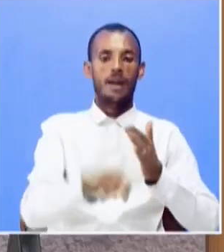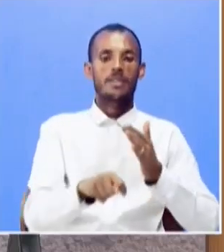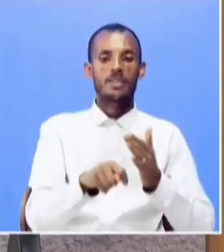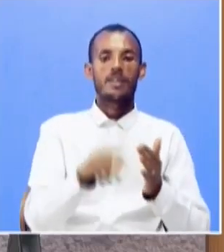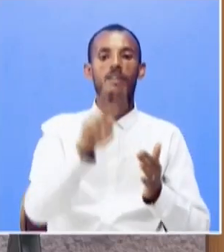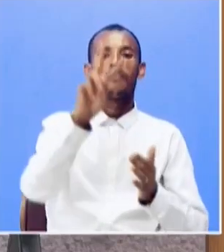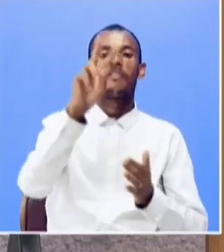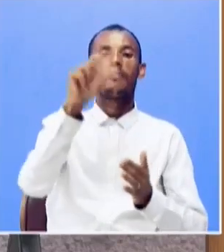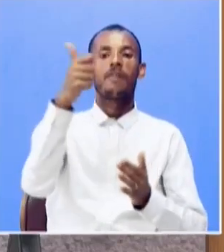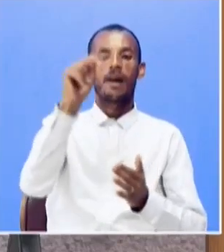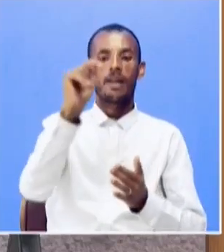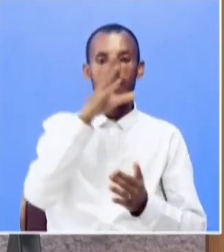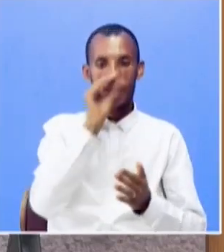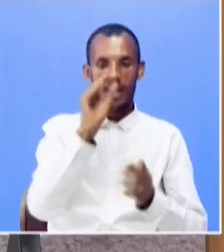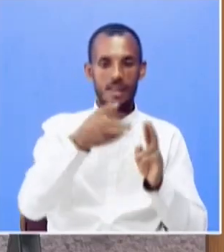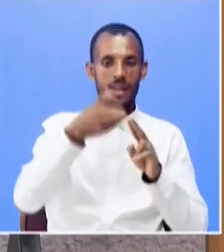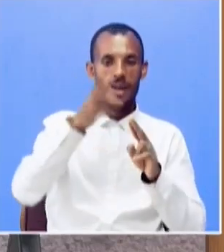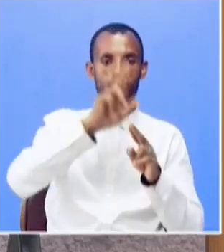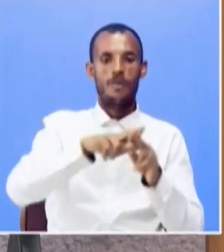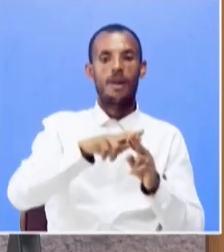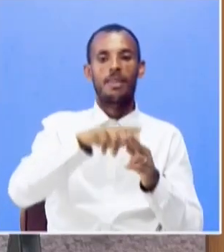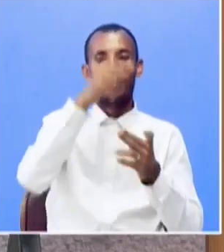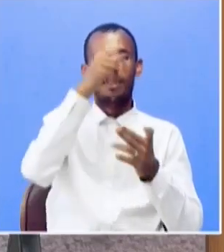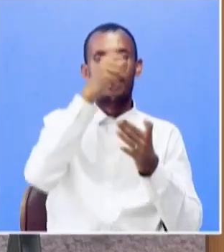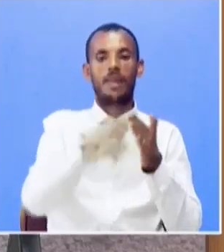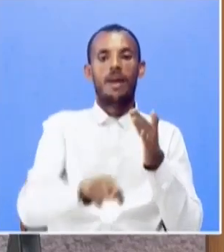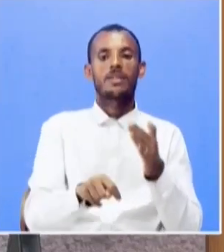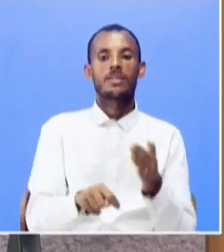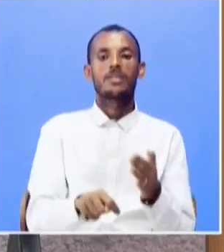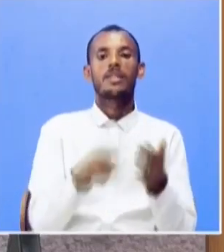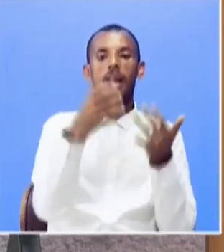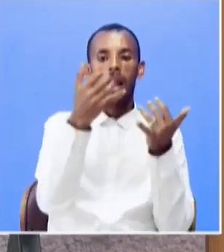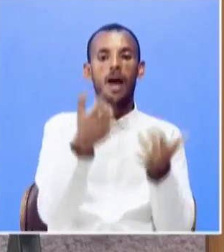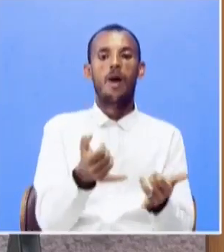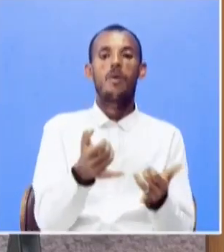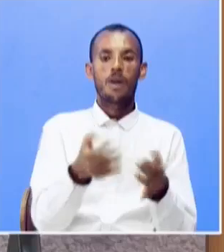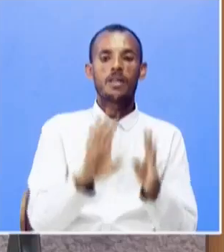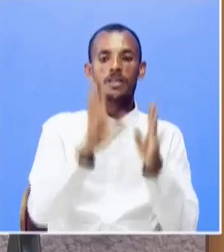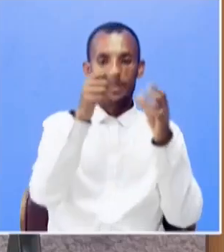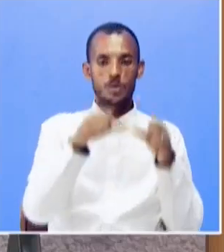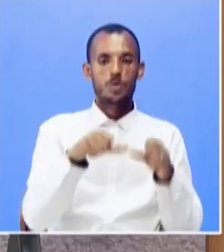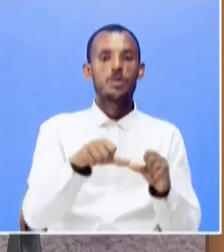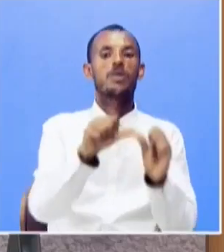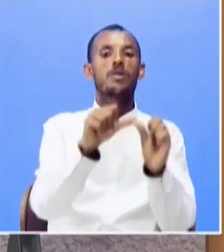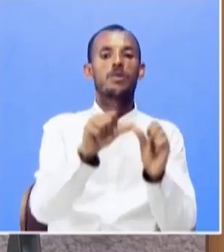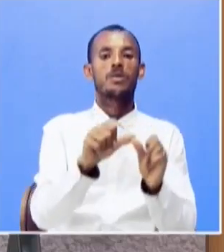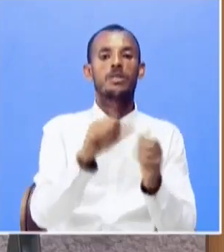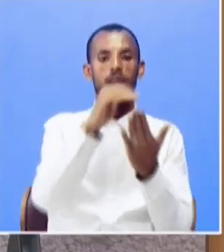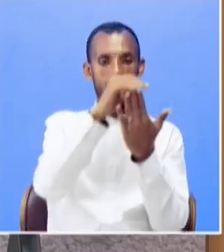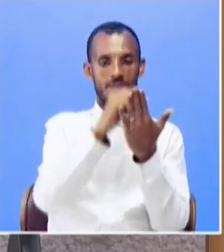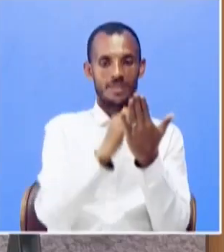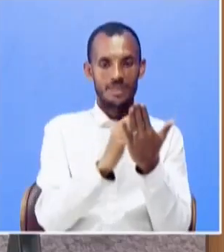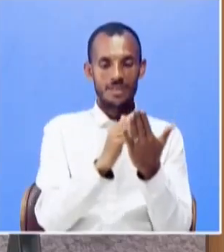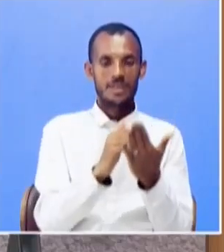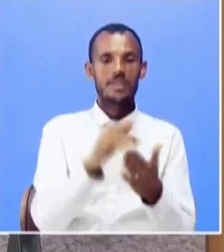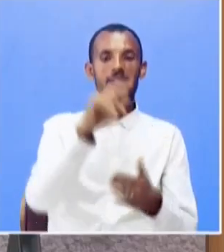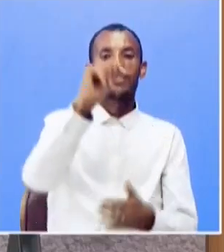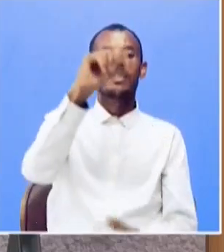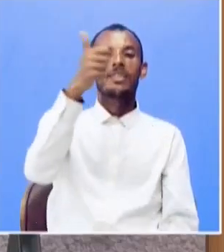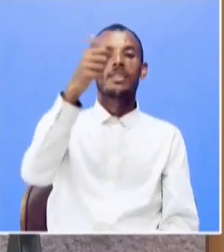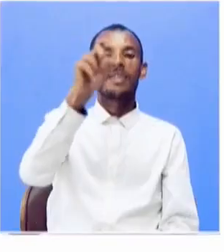VAT, and turnover tax. So now, let's continue the lesson. Tax.